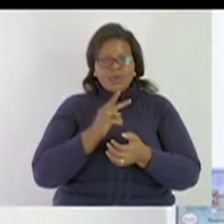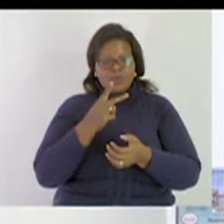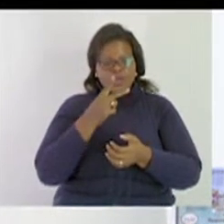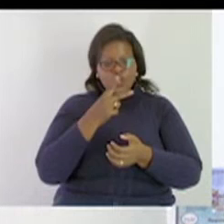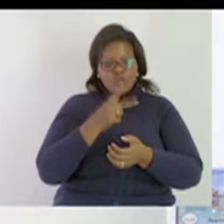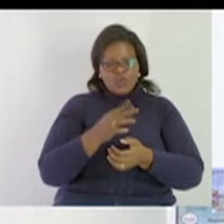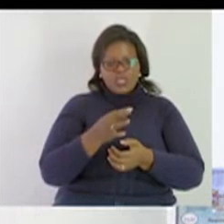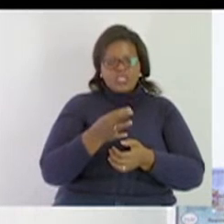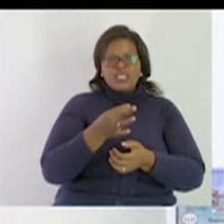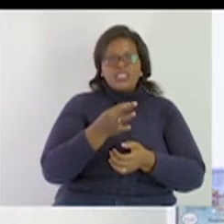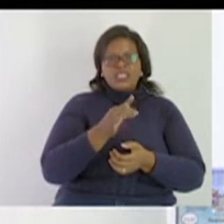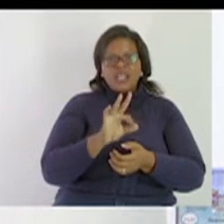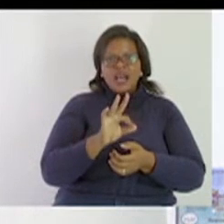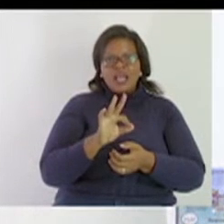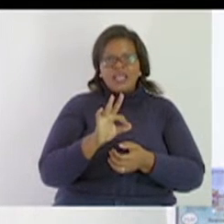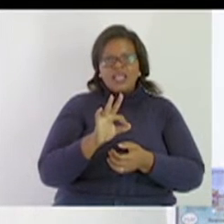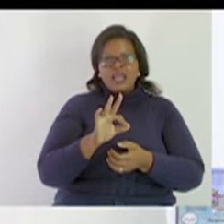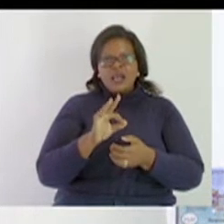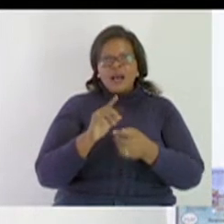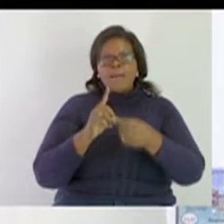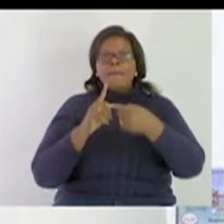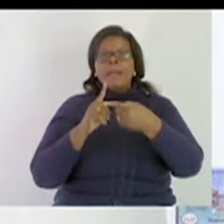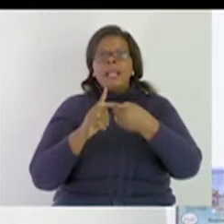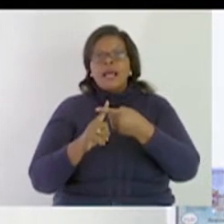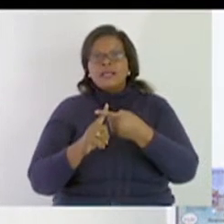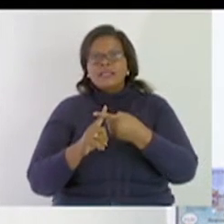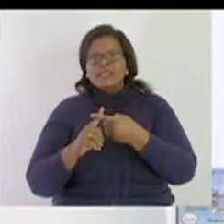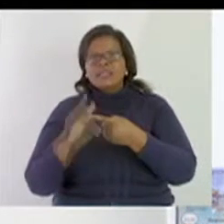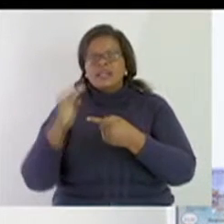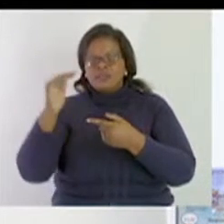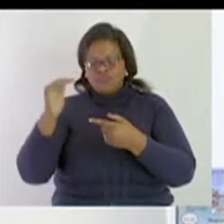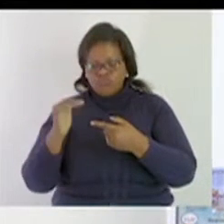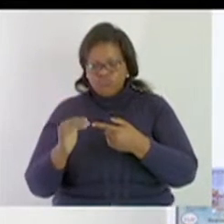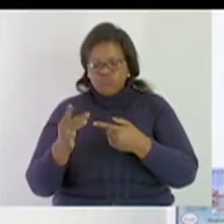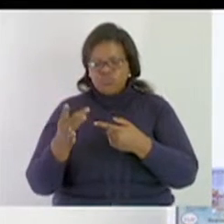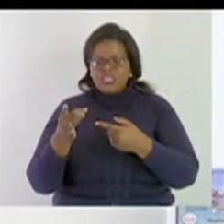29 plus 8.